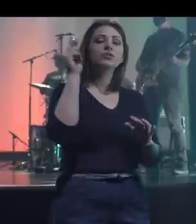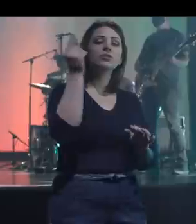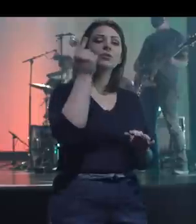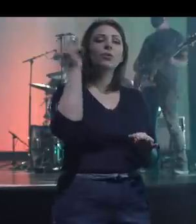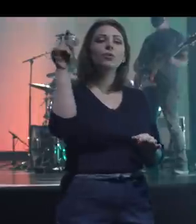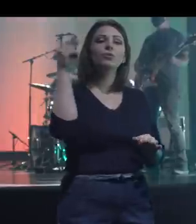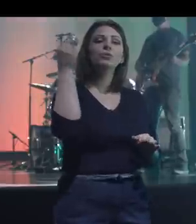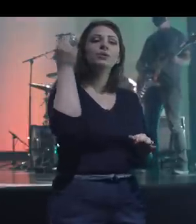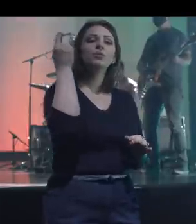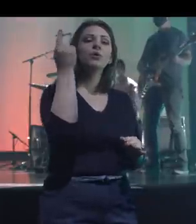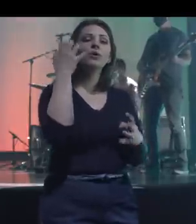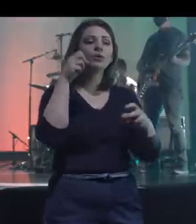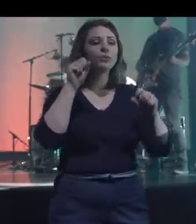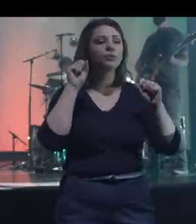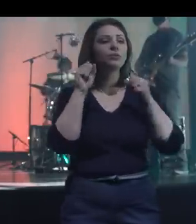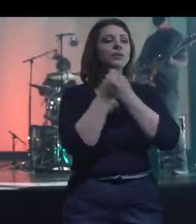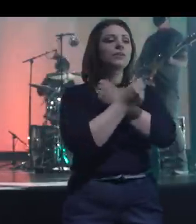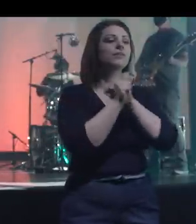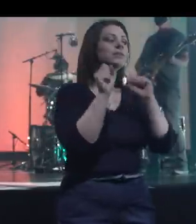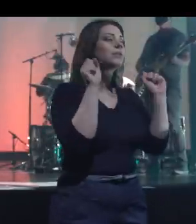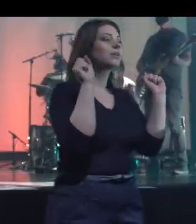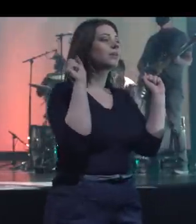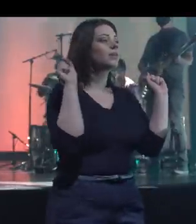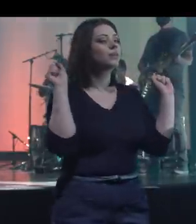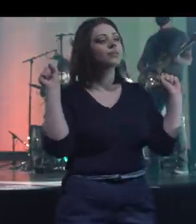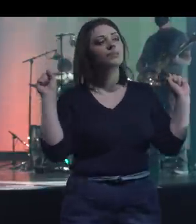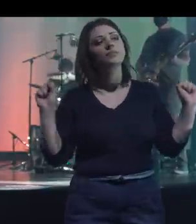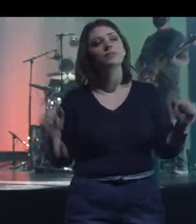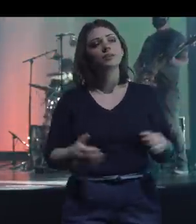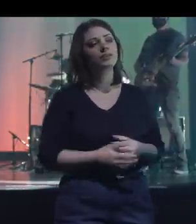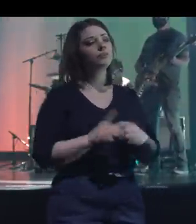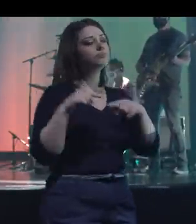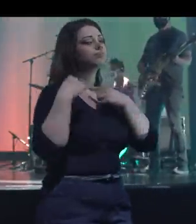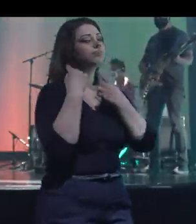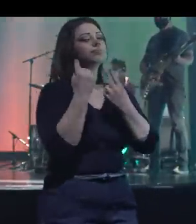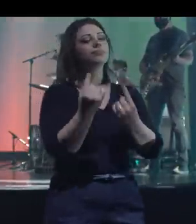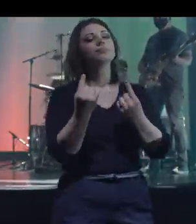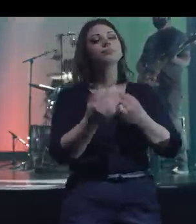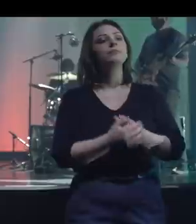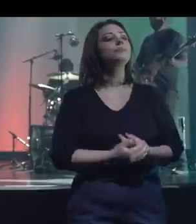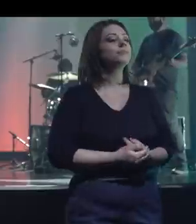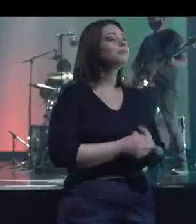Jesus, the only one who could ever save.